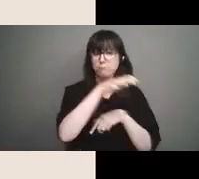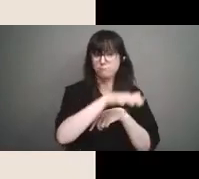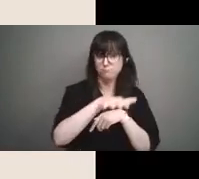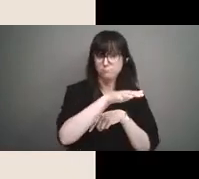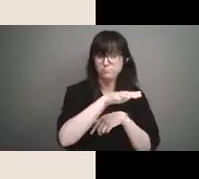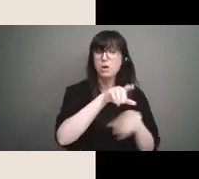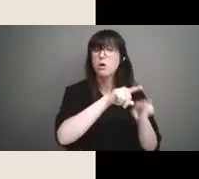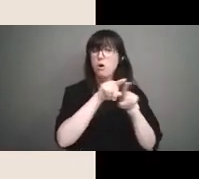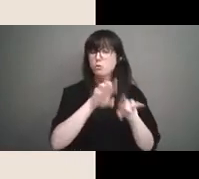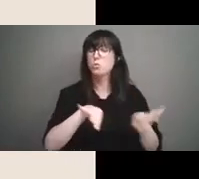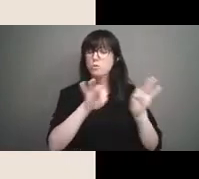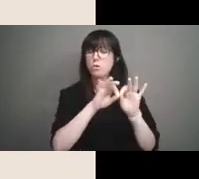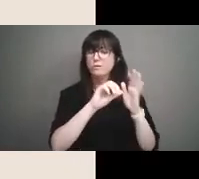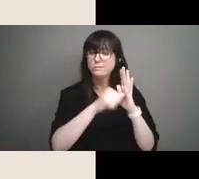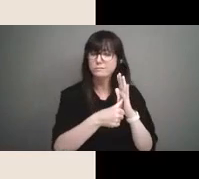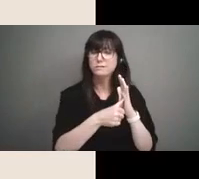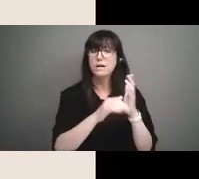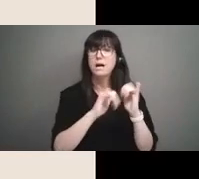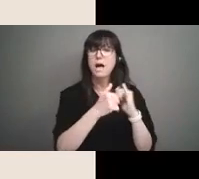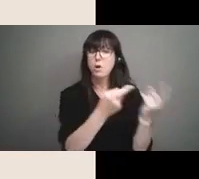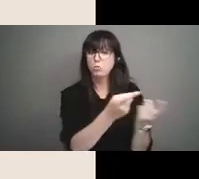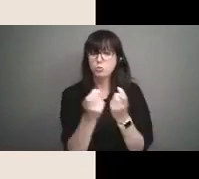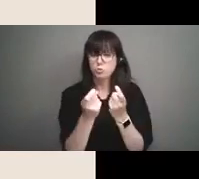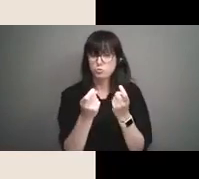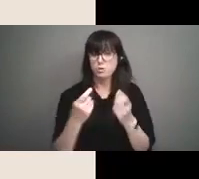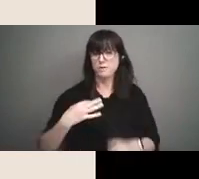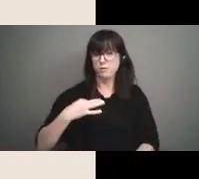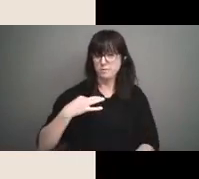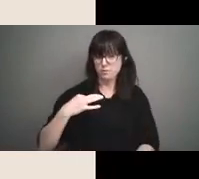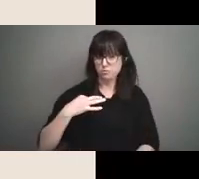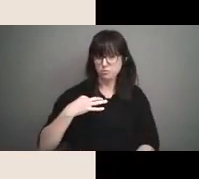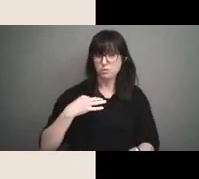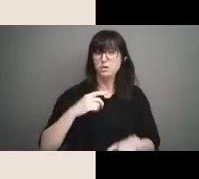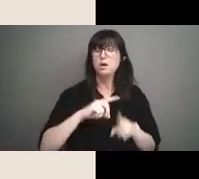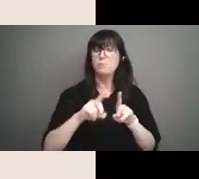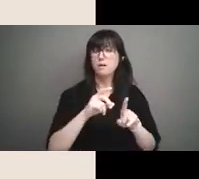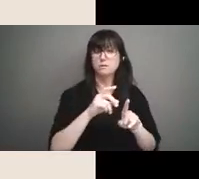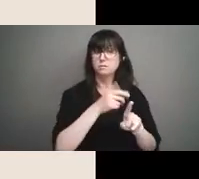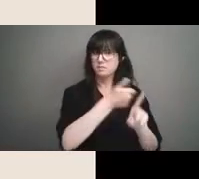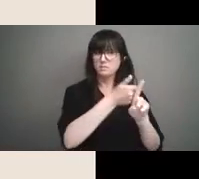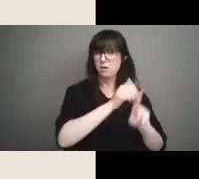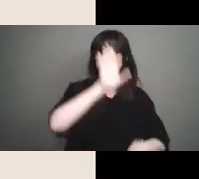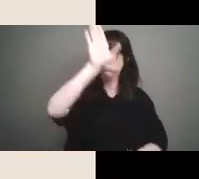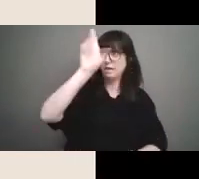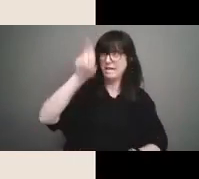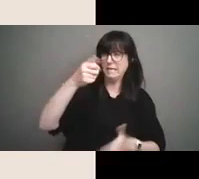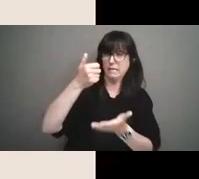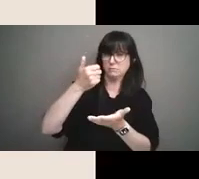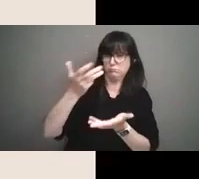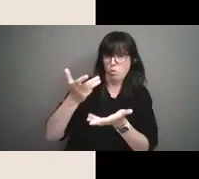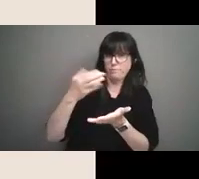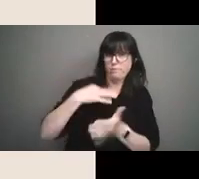rural senior, we'll talk about how we recruit participants, but they self-identify. Some of the folks that join the